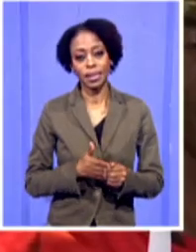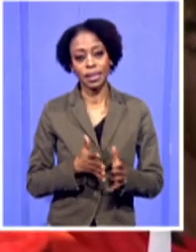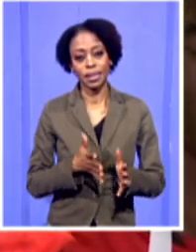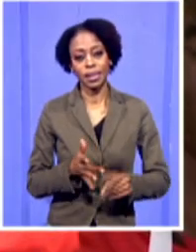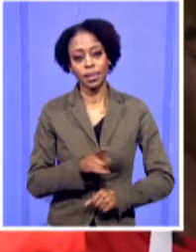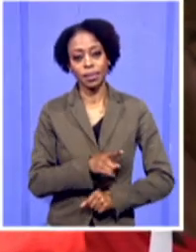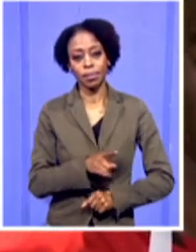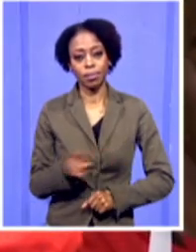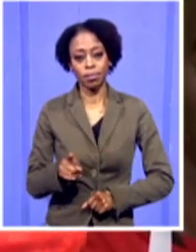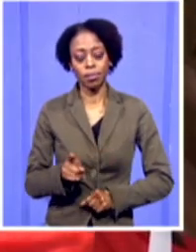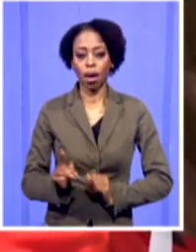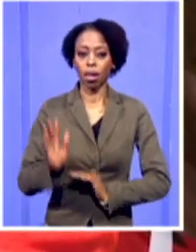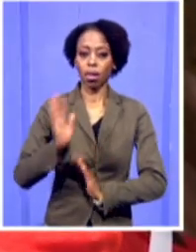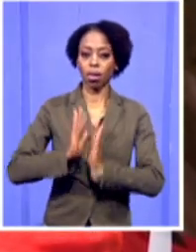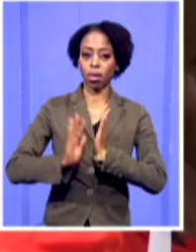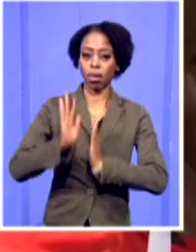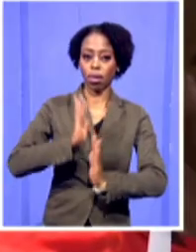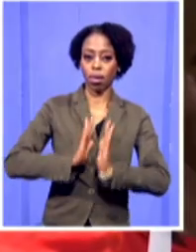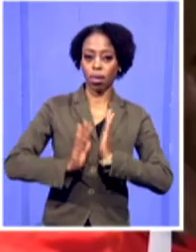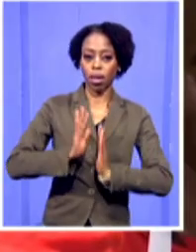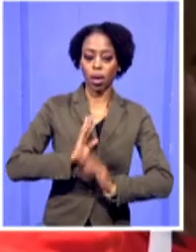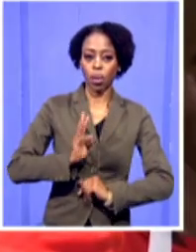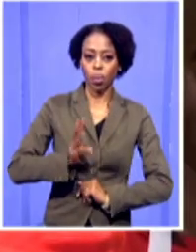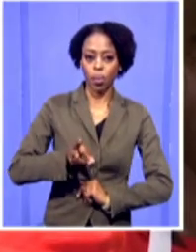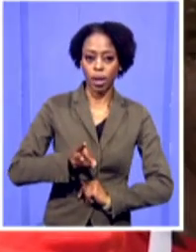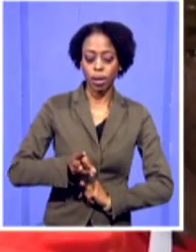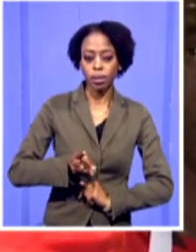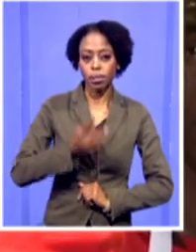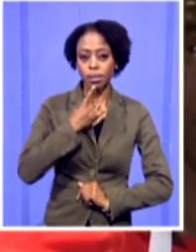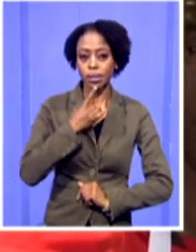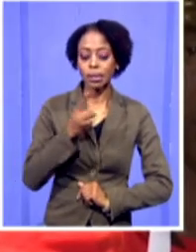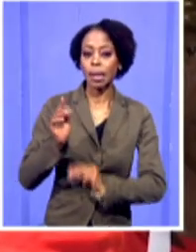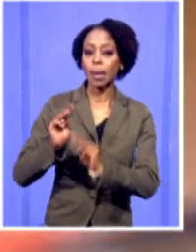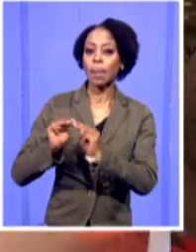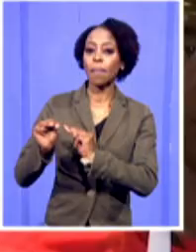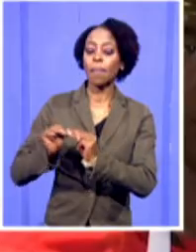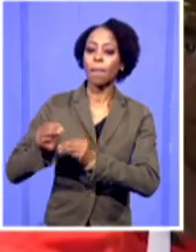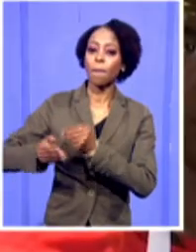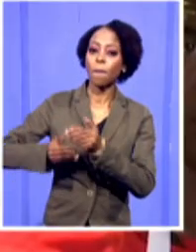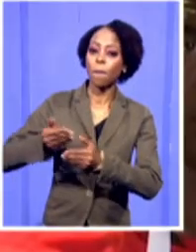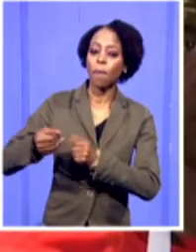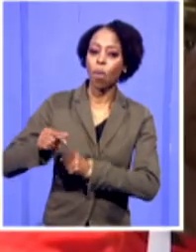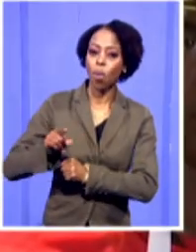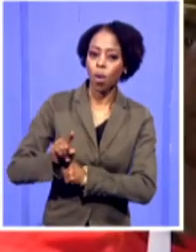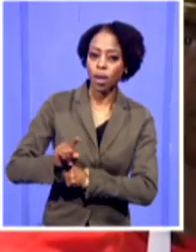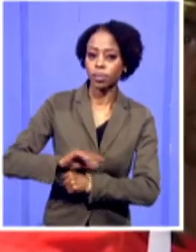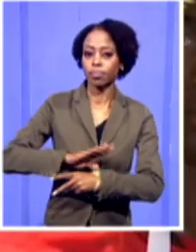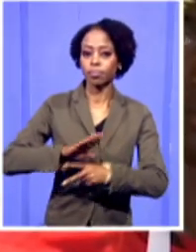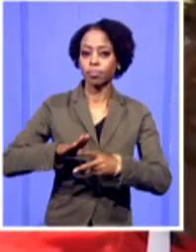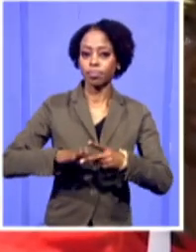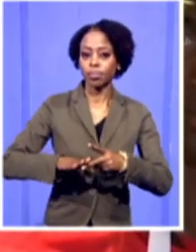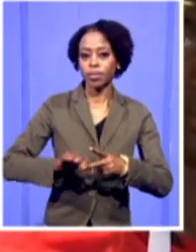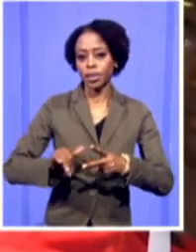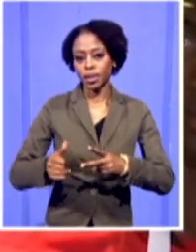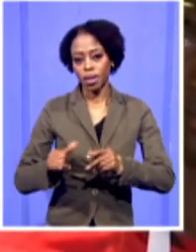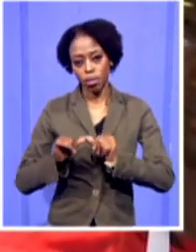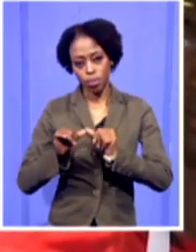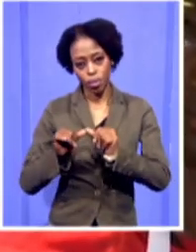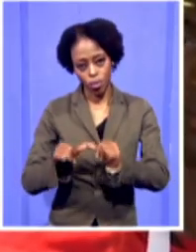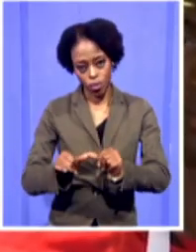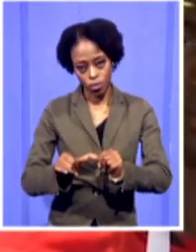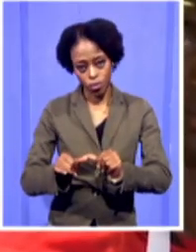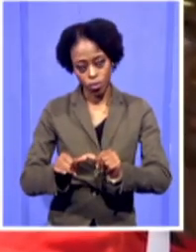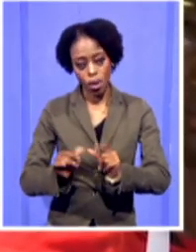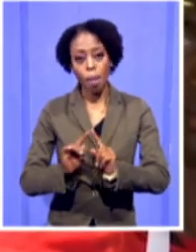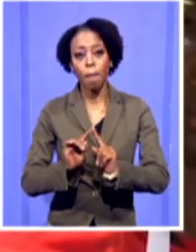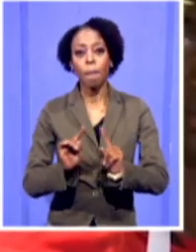going to brief us what that management process is, and then we take a way forward.